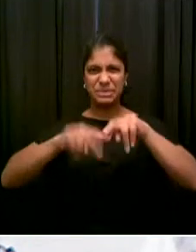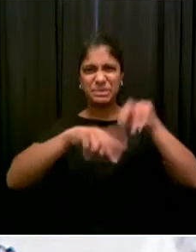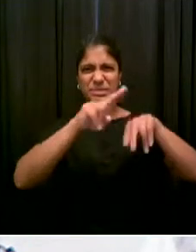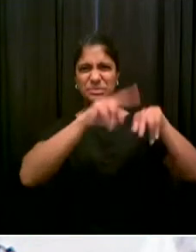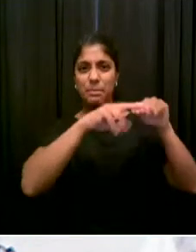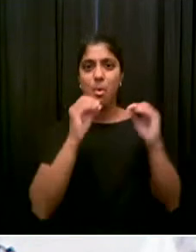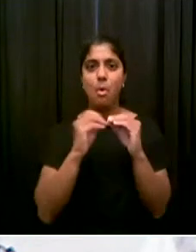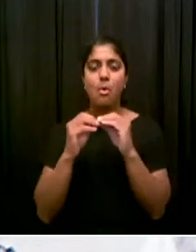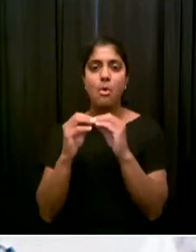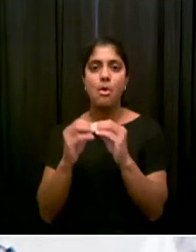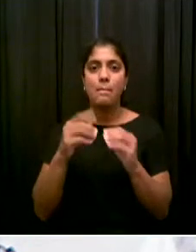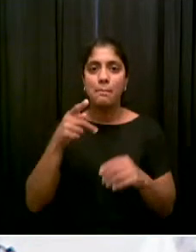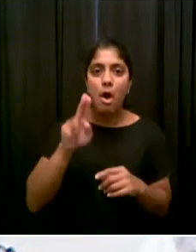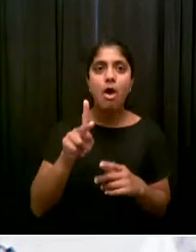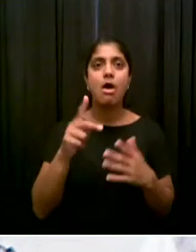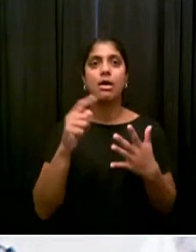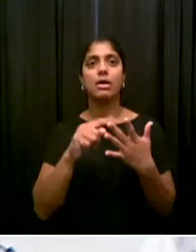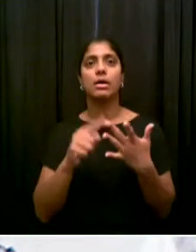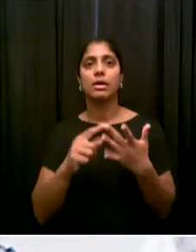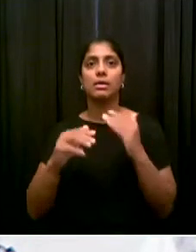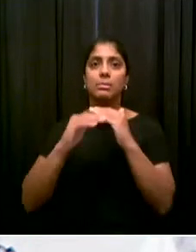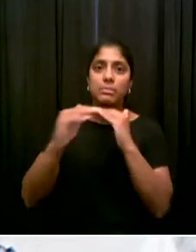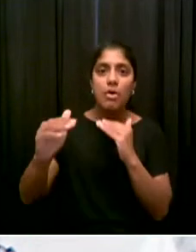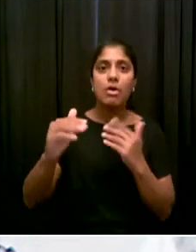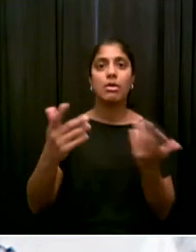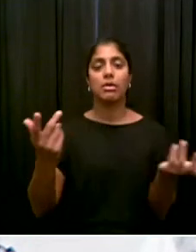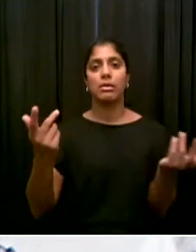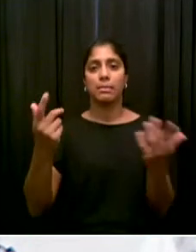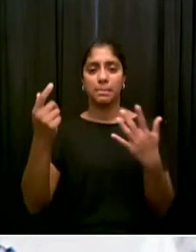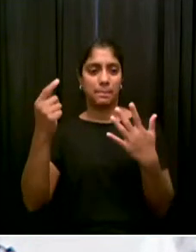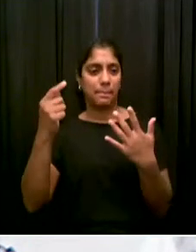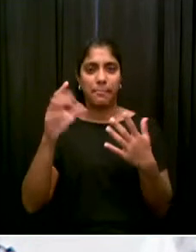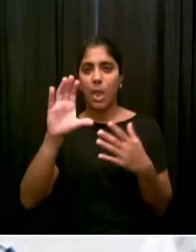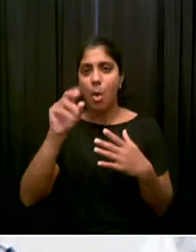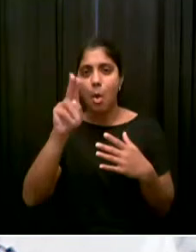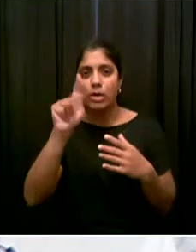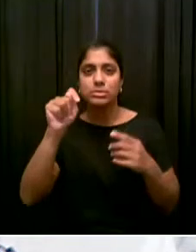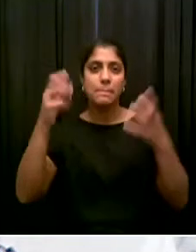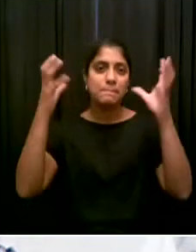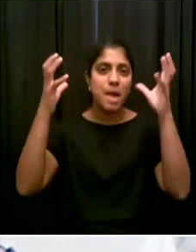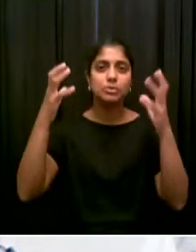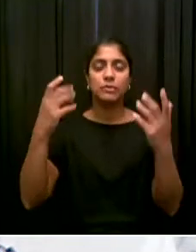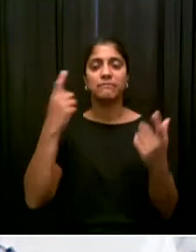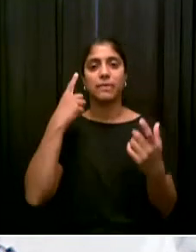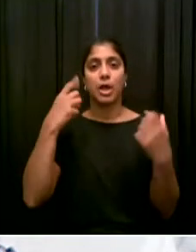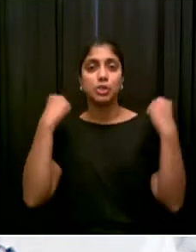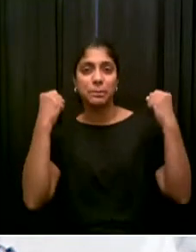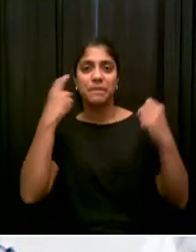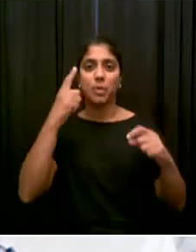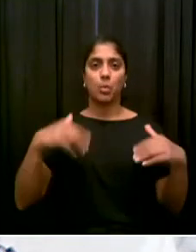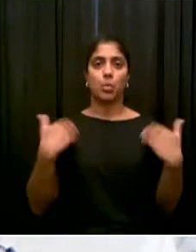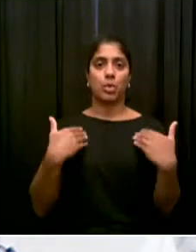all my youth coordination officers across the city. When you see that video, it's much more than sports. You see sports